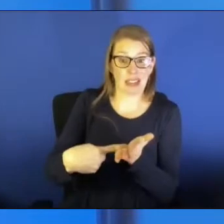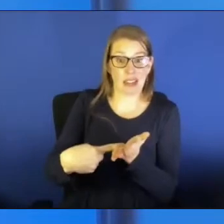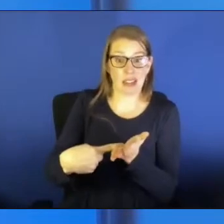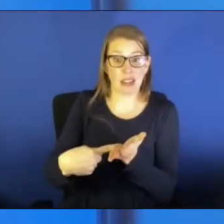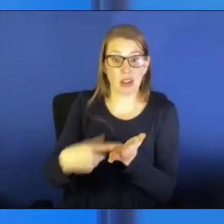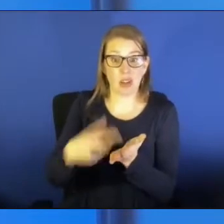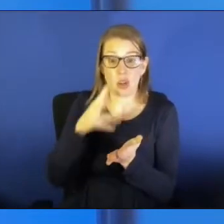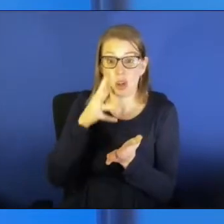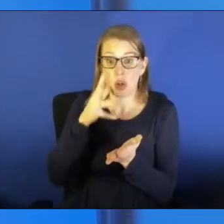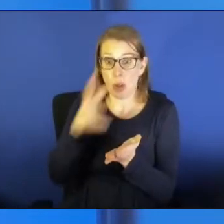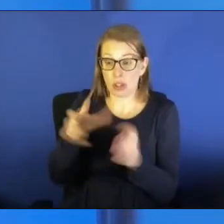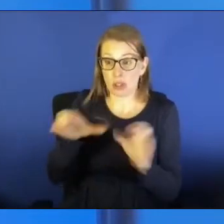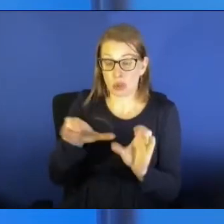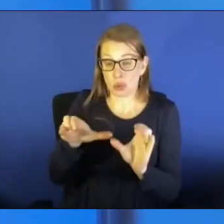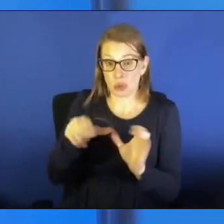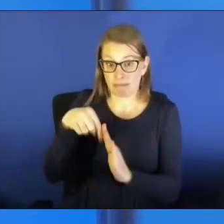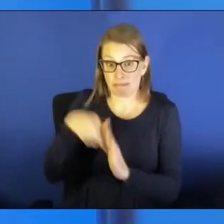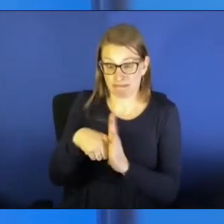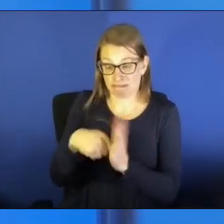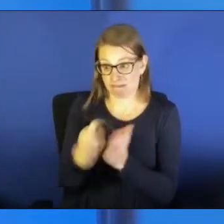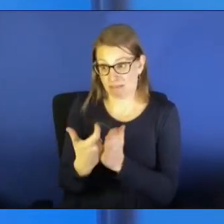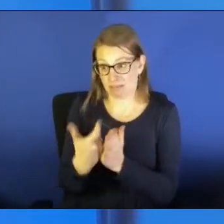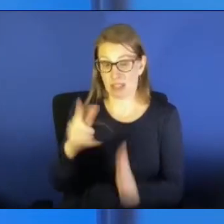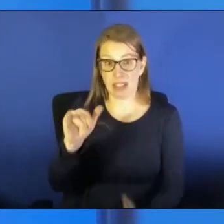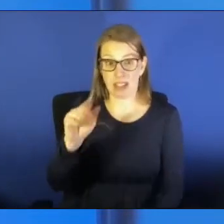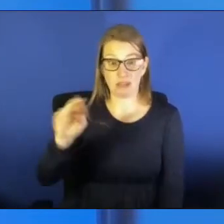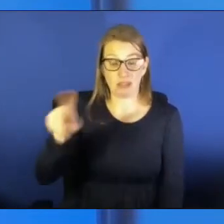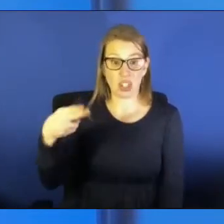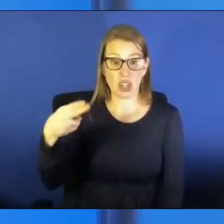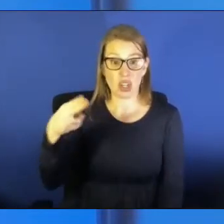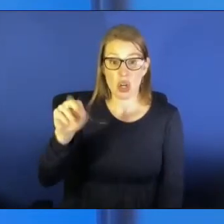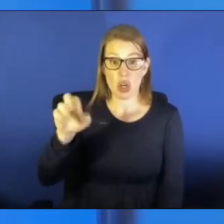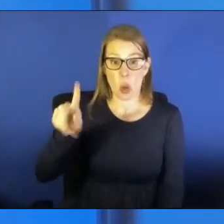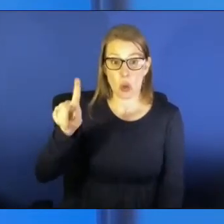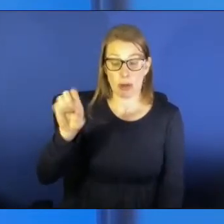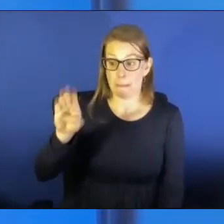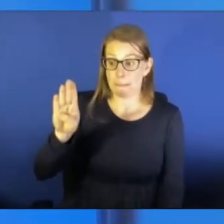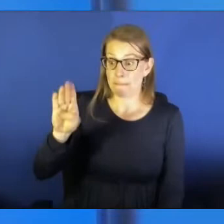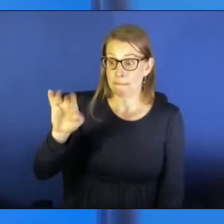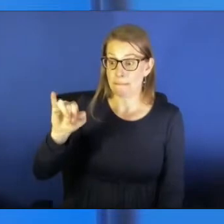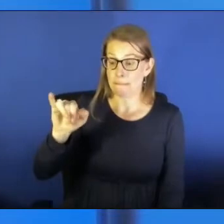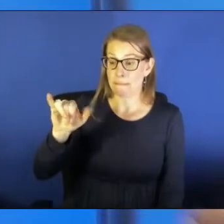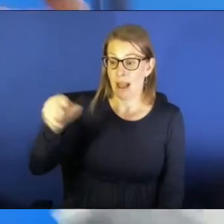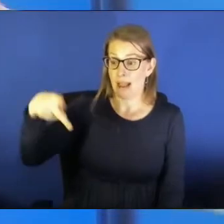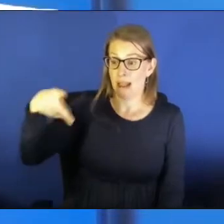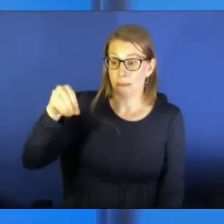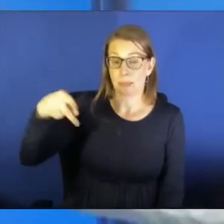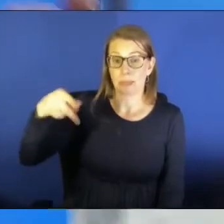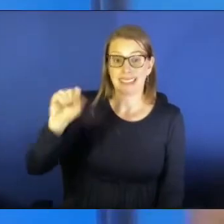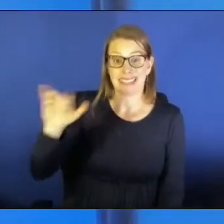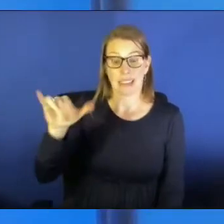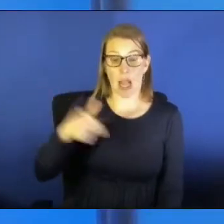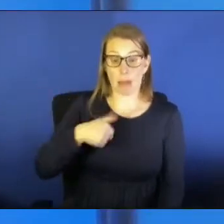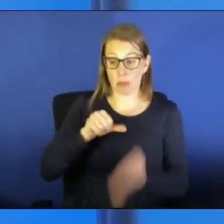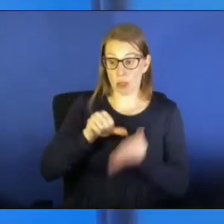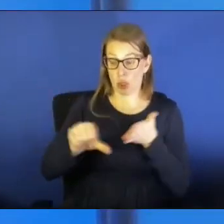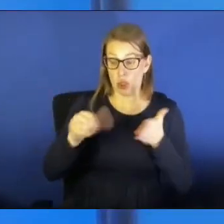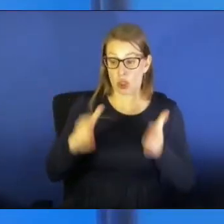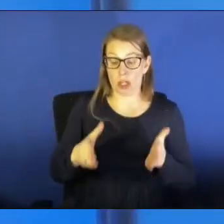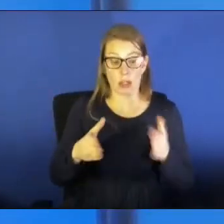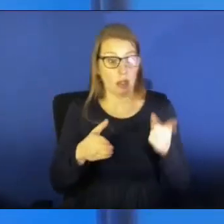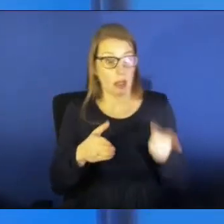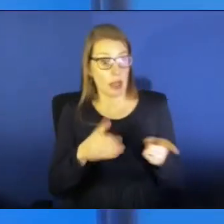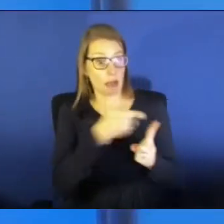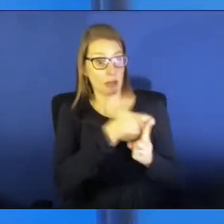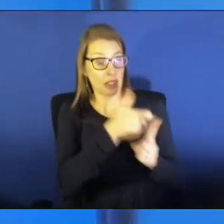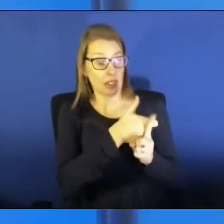biopsy. And then all of these conversations, we all work as a team. So I'm the surgeon, Dr. Doolittle's the medical